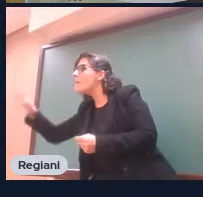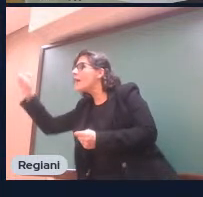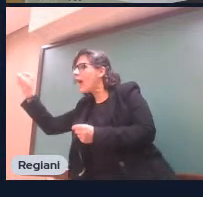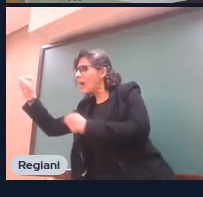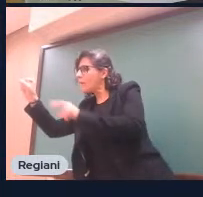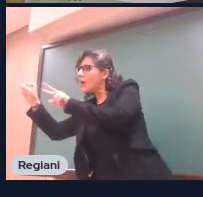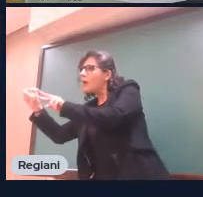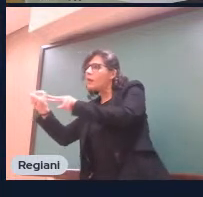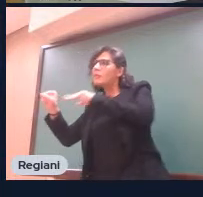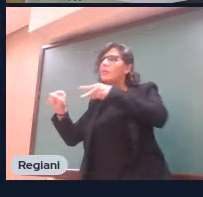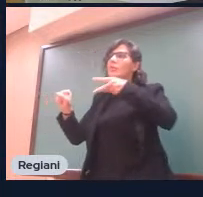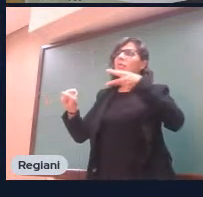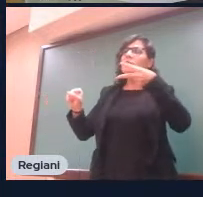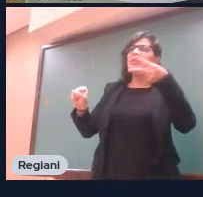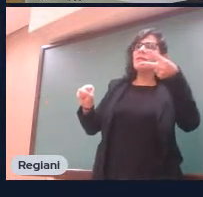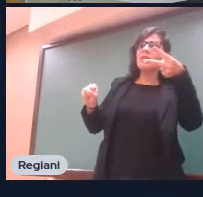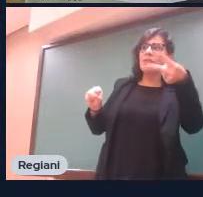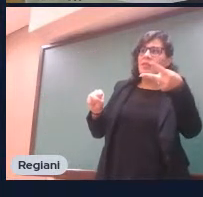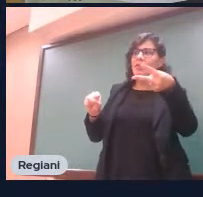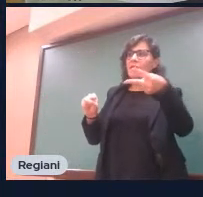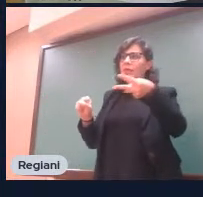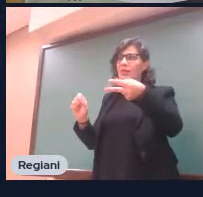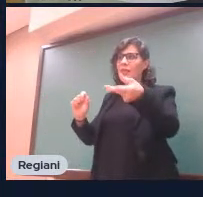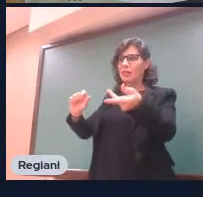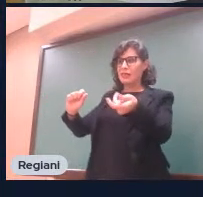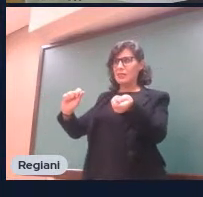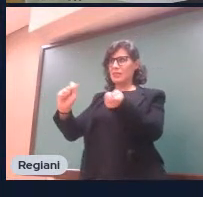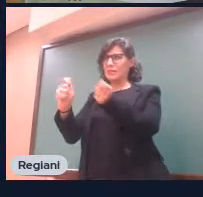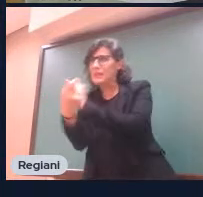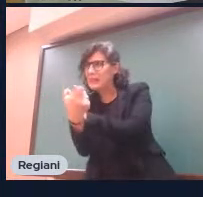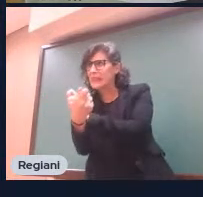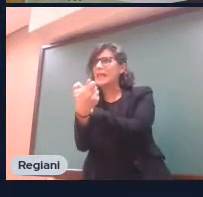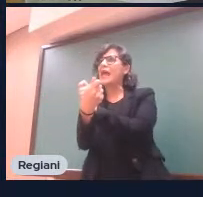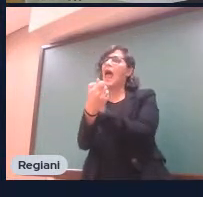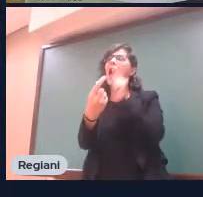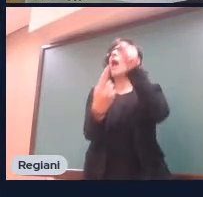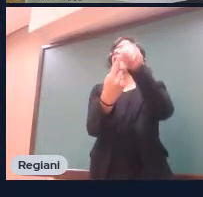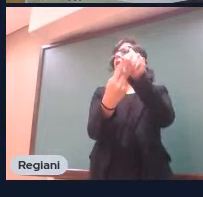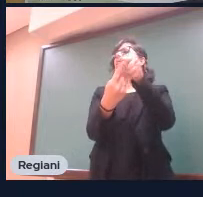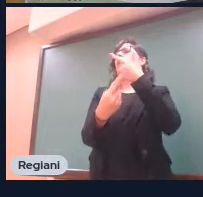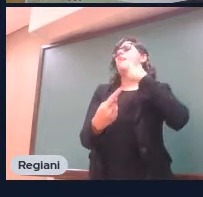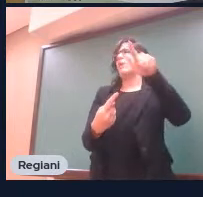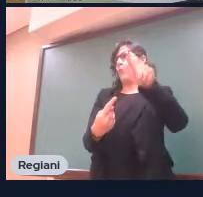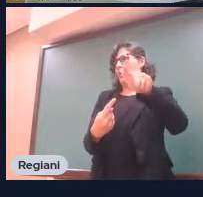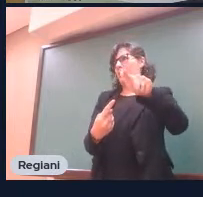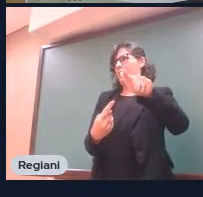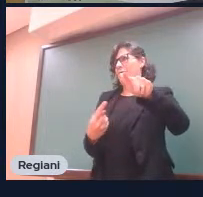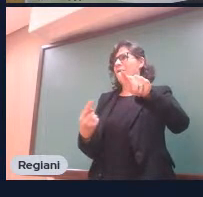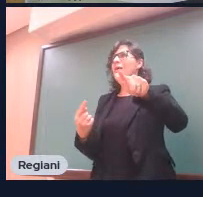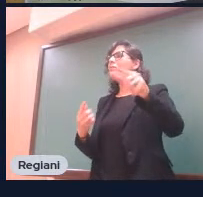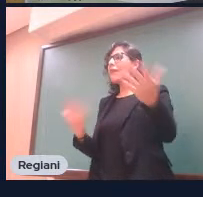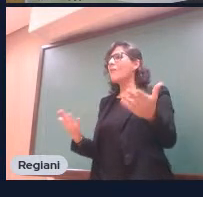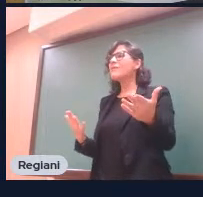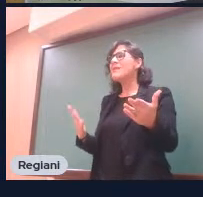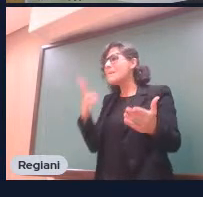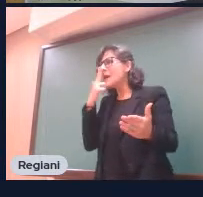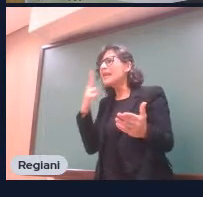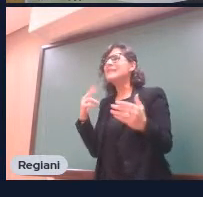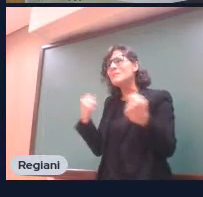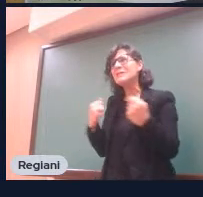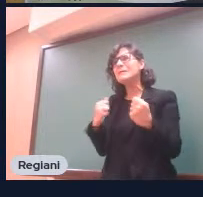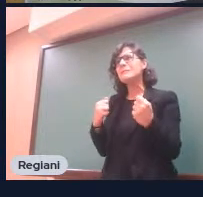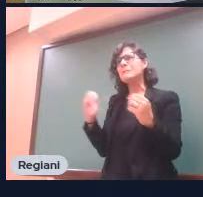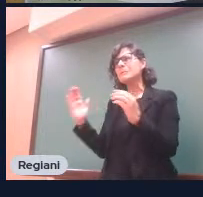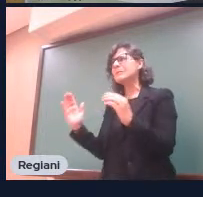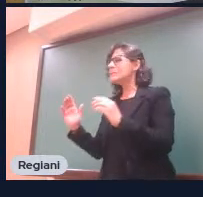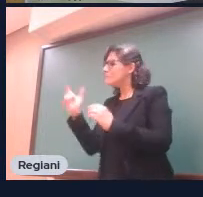language. So the target language always exerts a pull on the source language, something that Sir Atkins has been